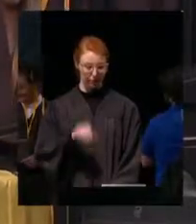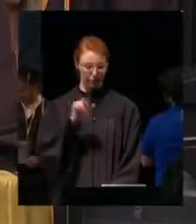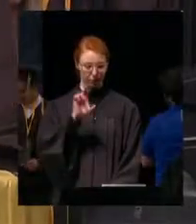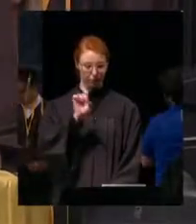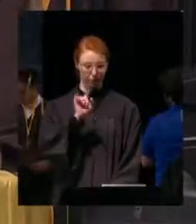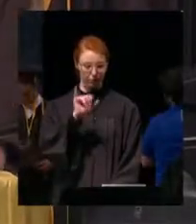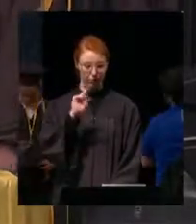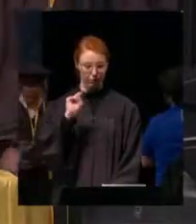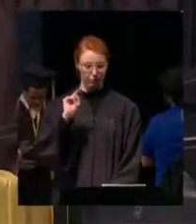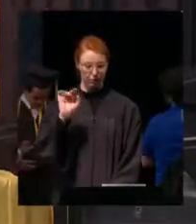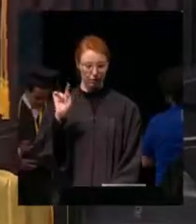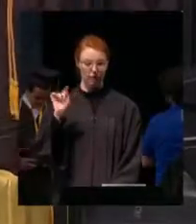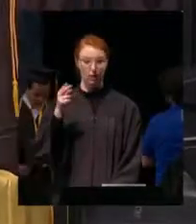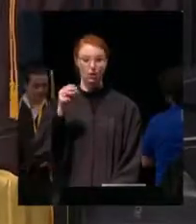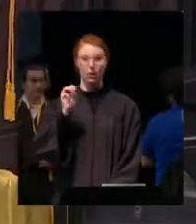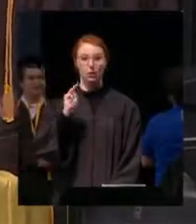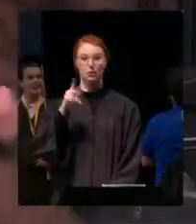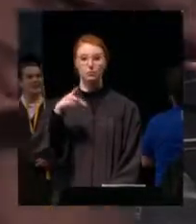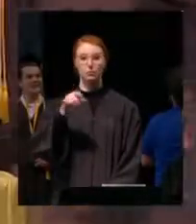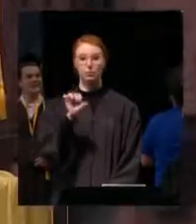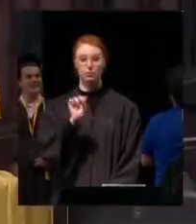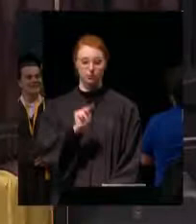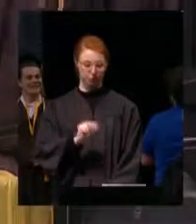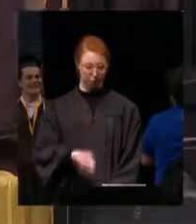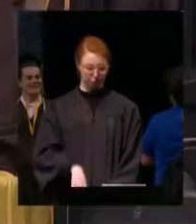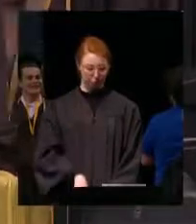Austin Thompson.